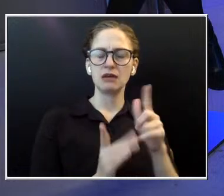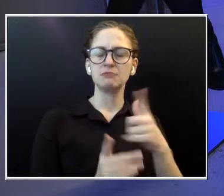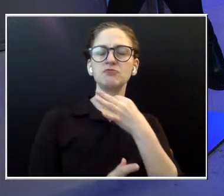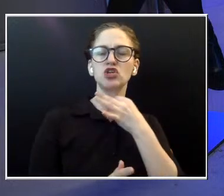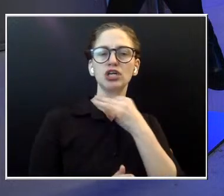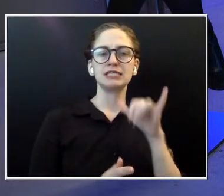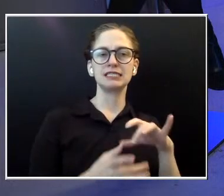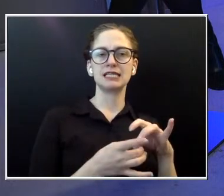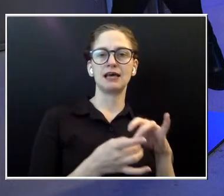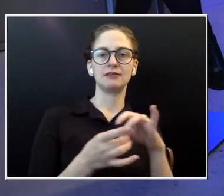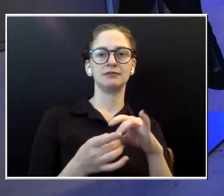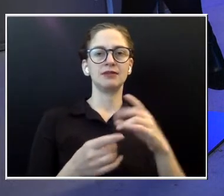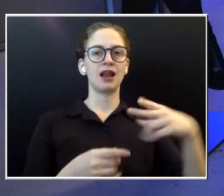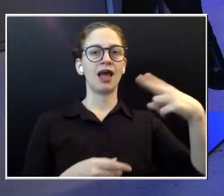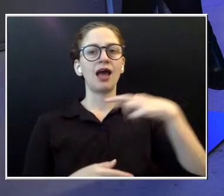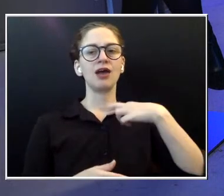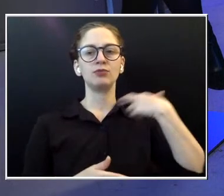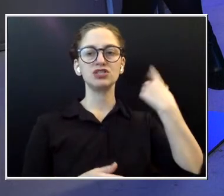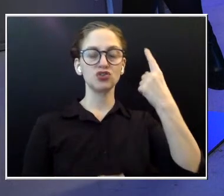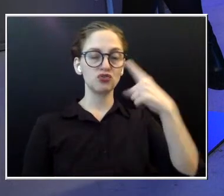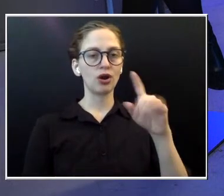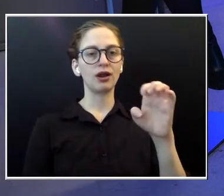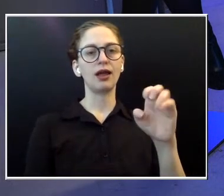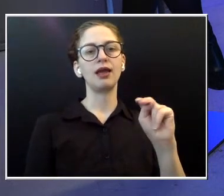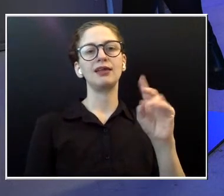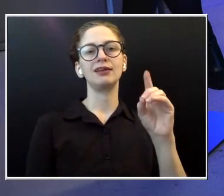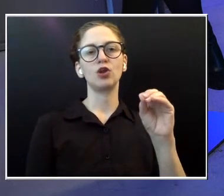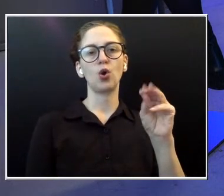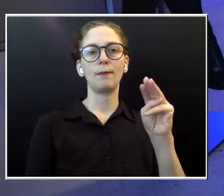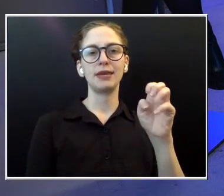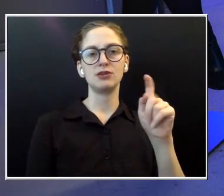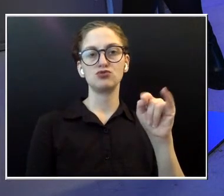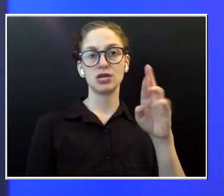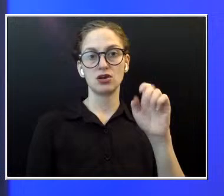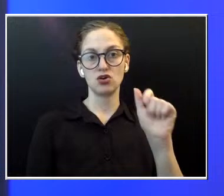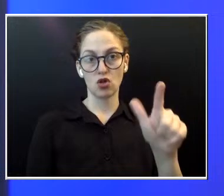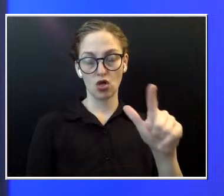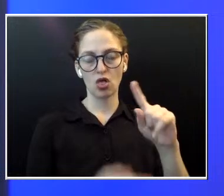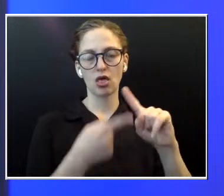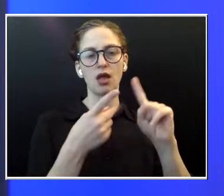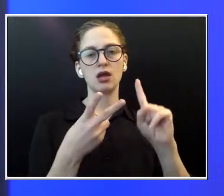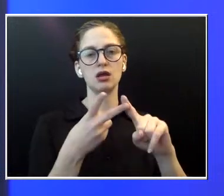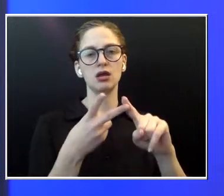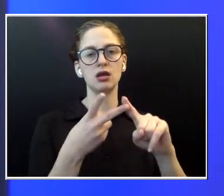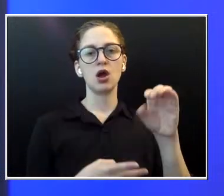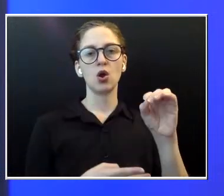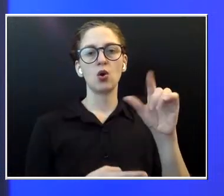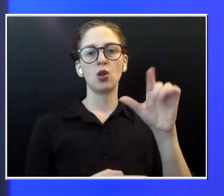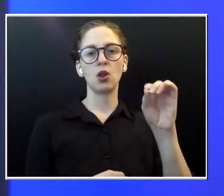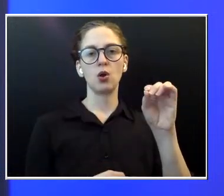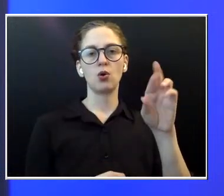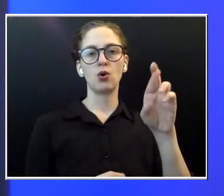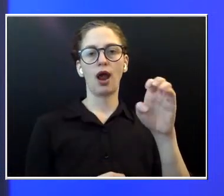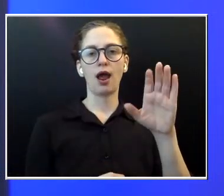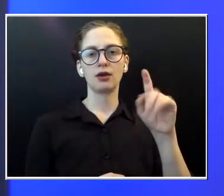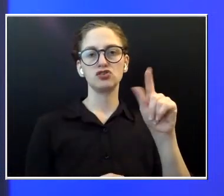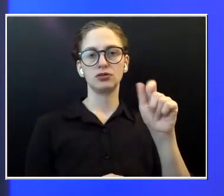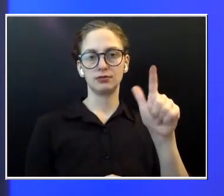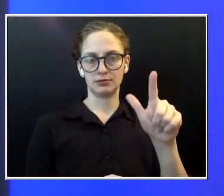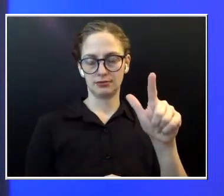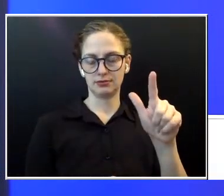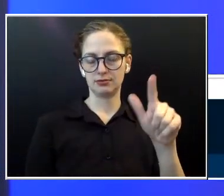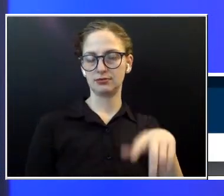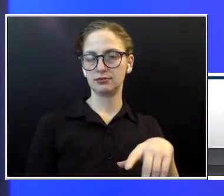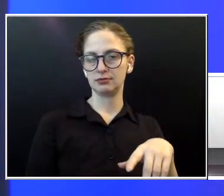That is a great question, and there is some analysis looking at an increased risk of a